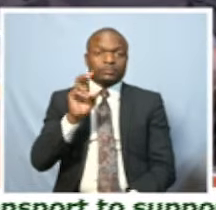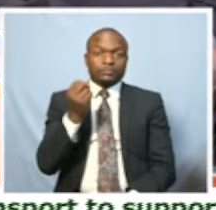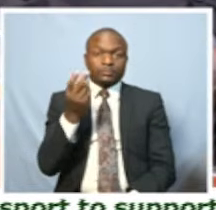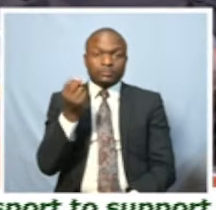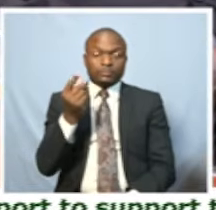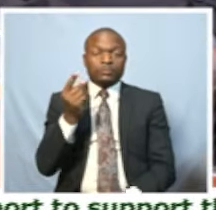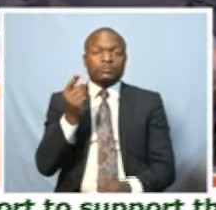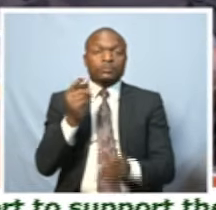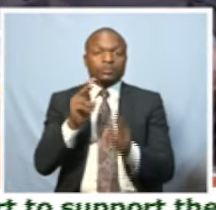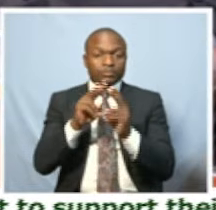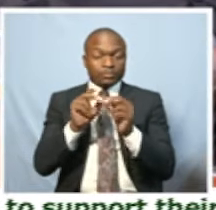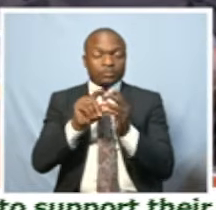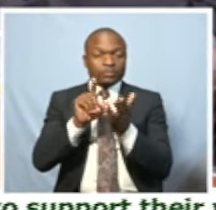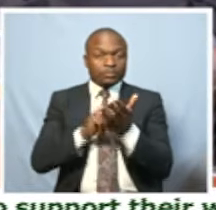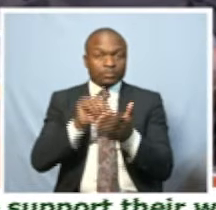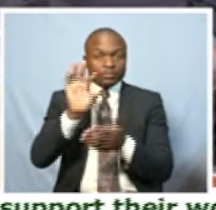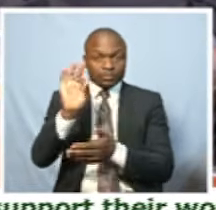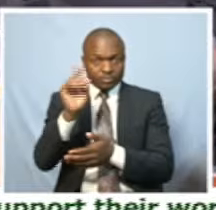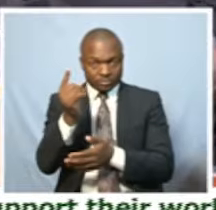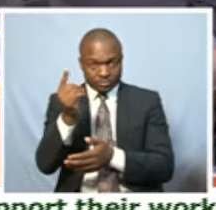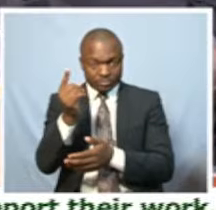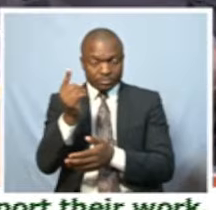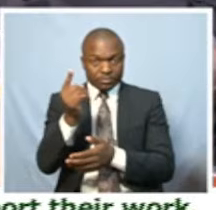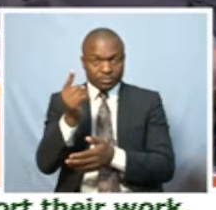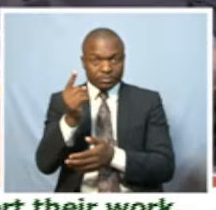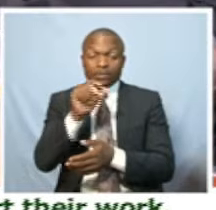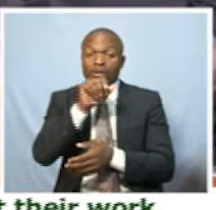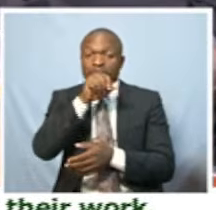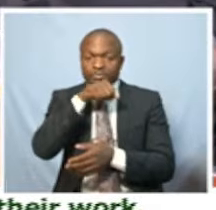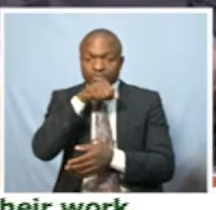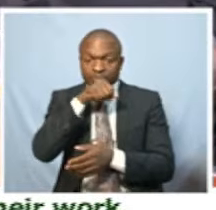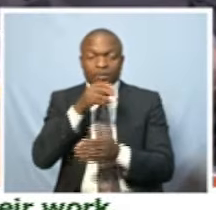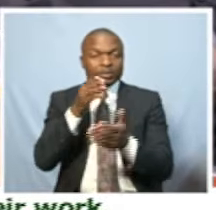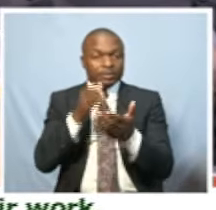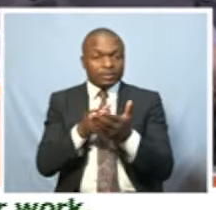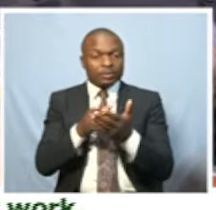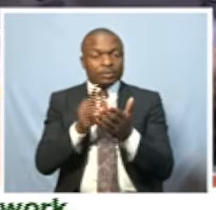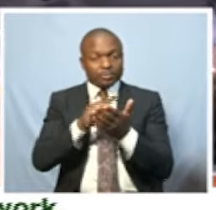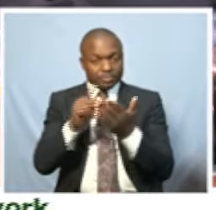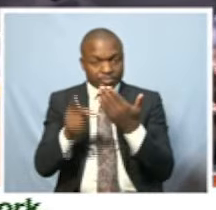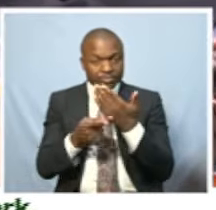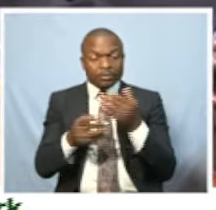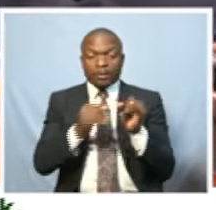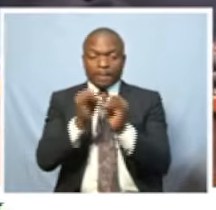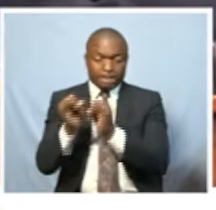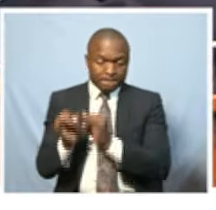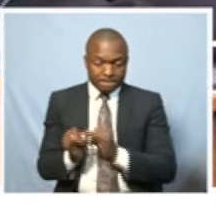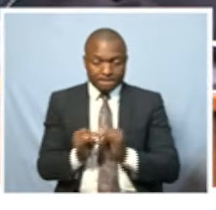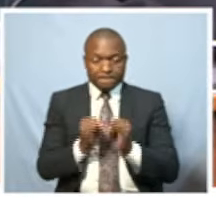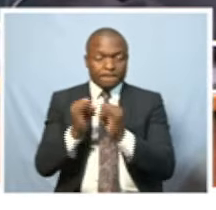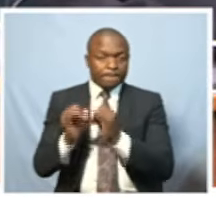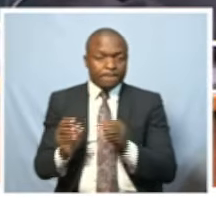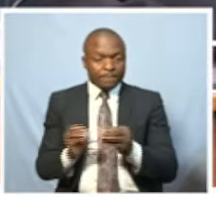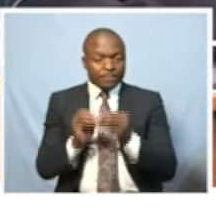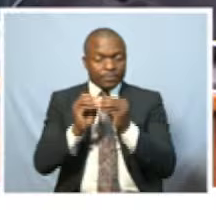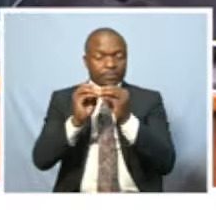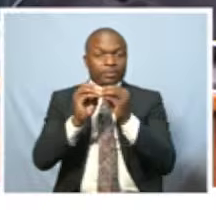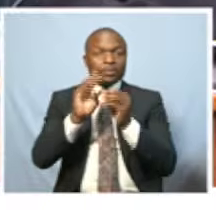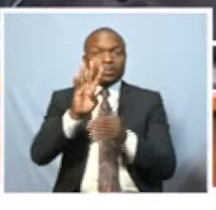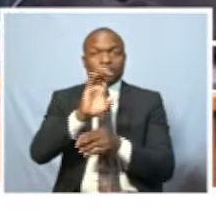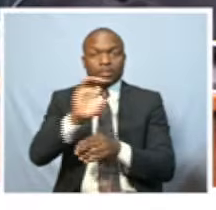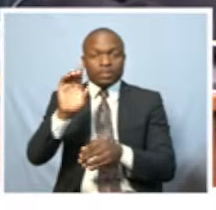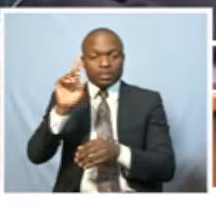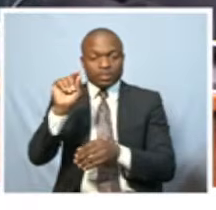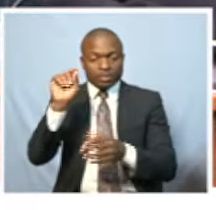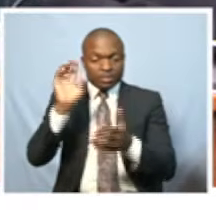village chickens, 91 pigs. This intervention was implemented at an estimated cost of